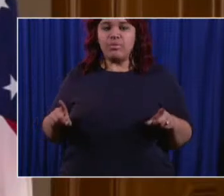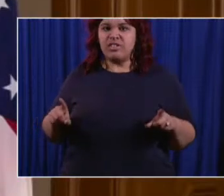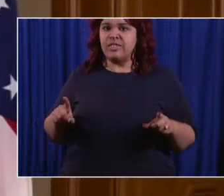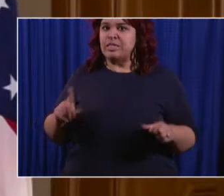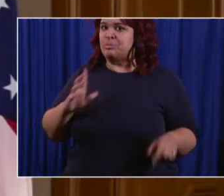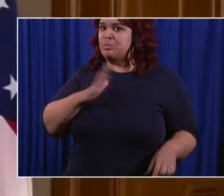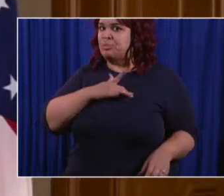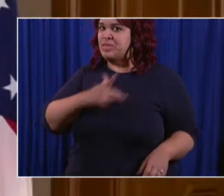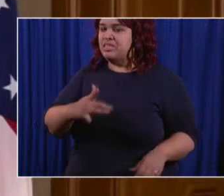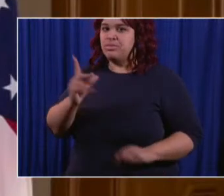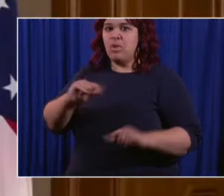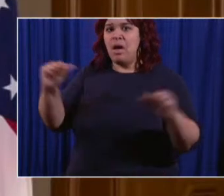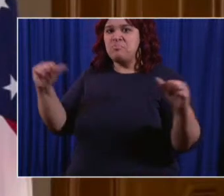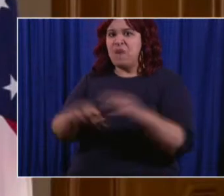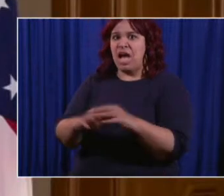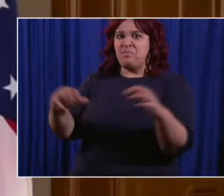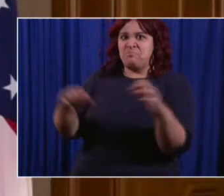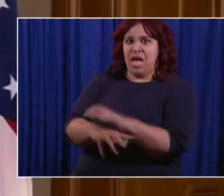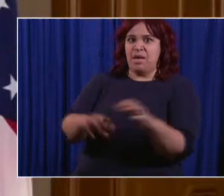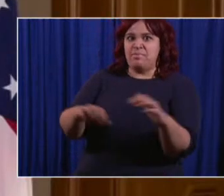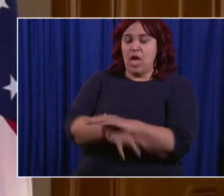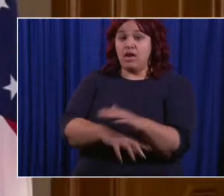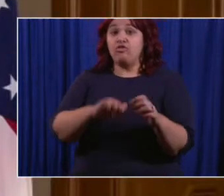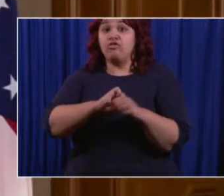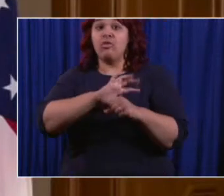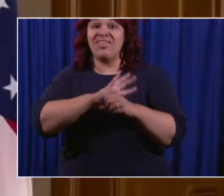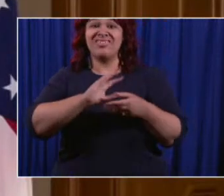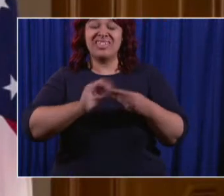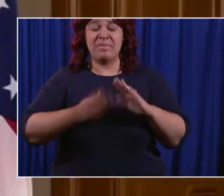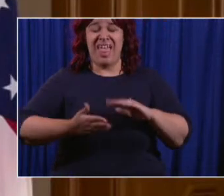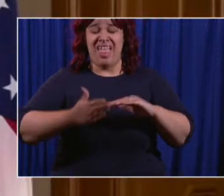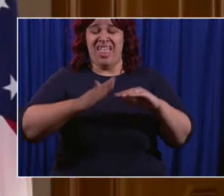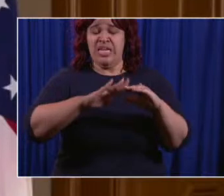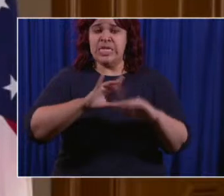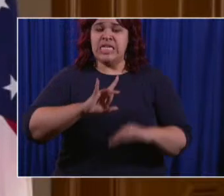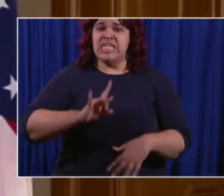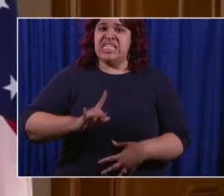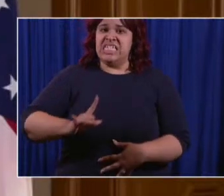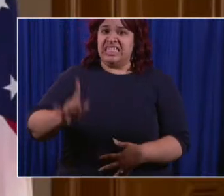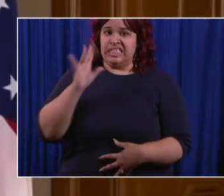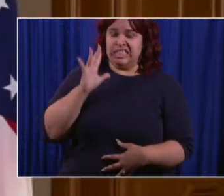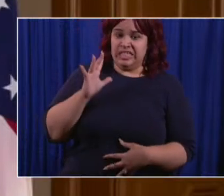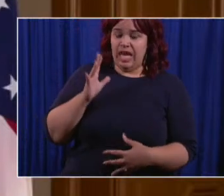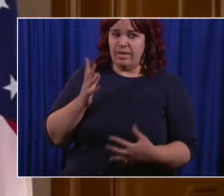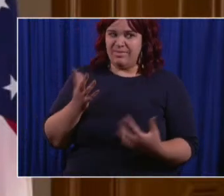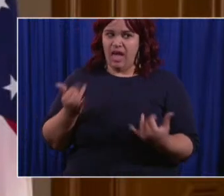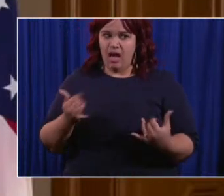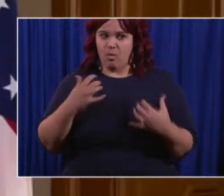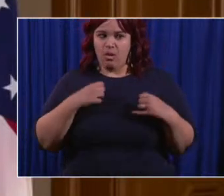remaining below 50%, that these two things could trigger a wave of cases?